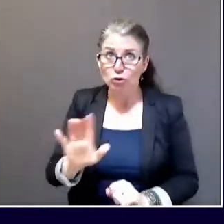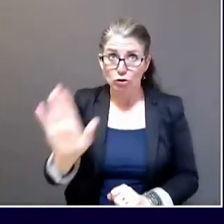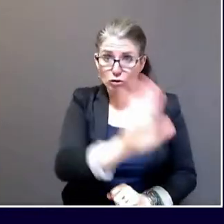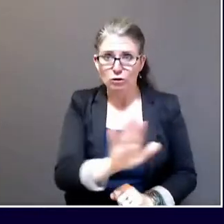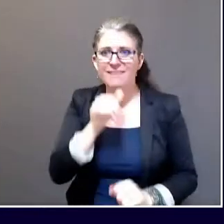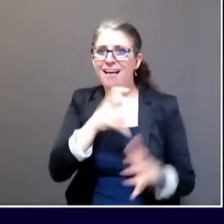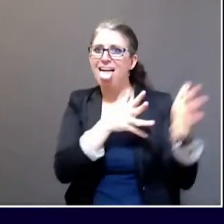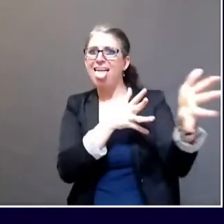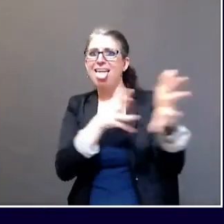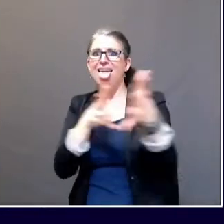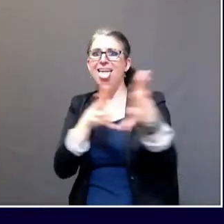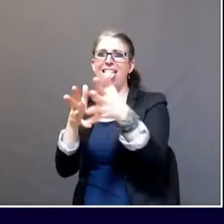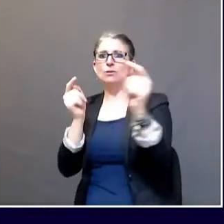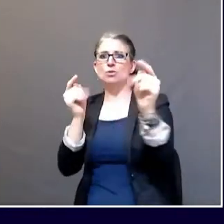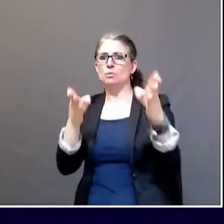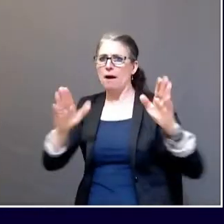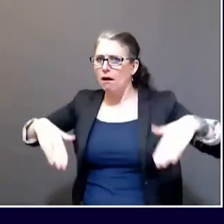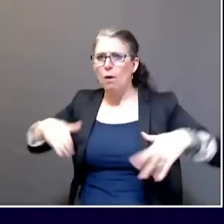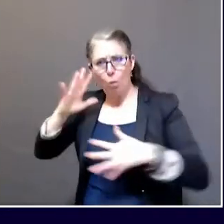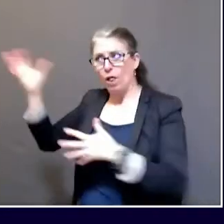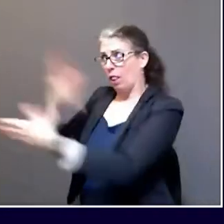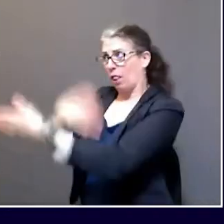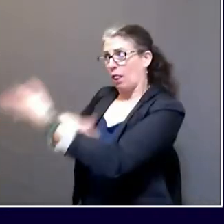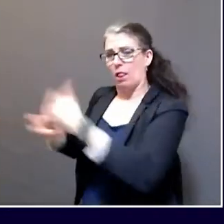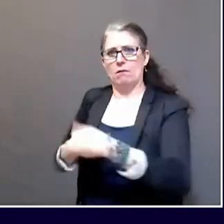will be delivered today and tomorrow.